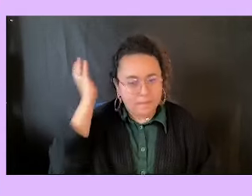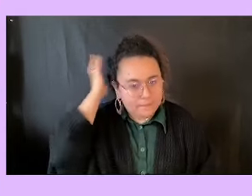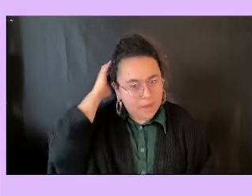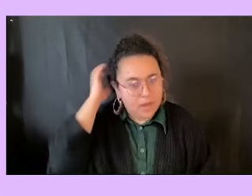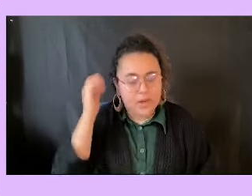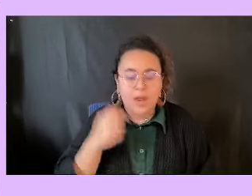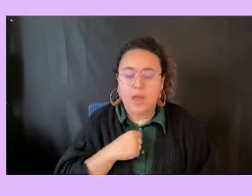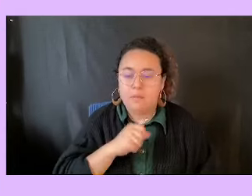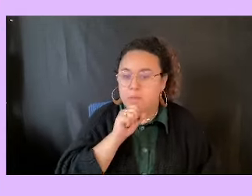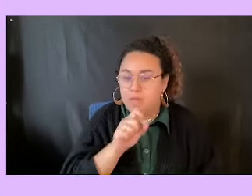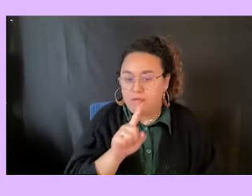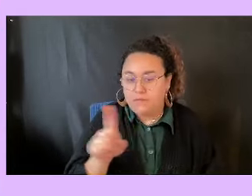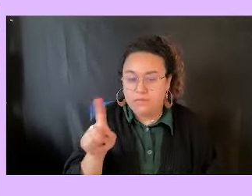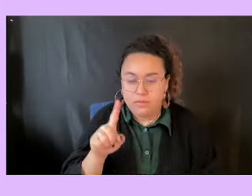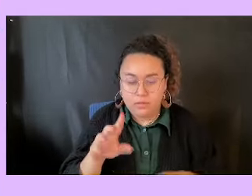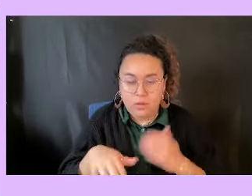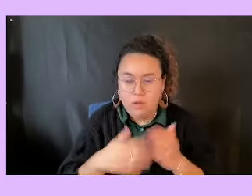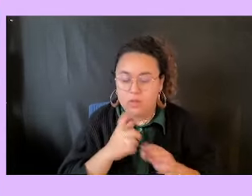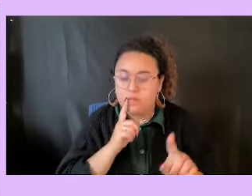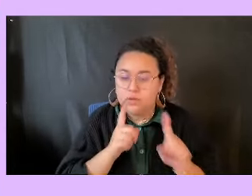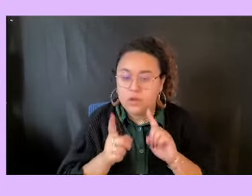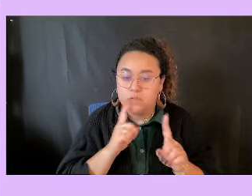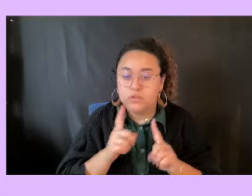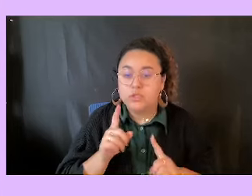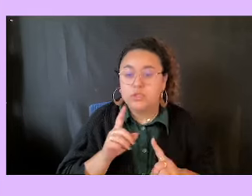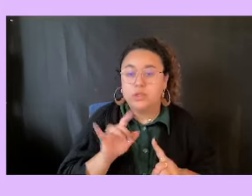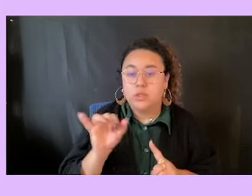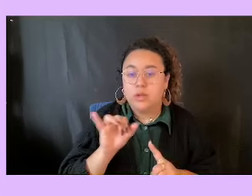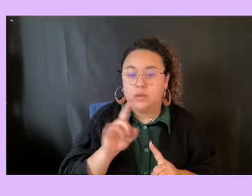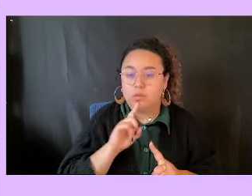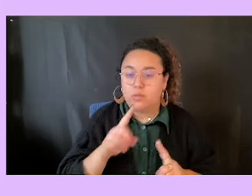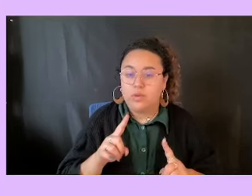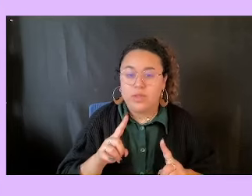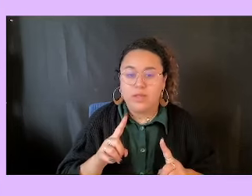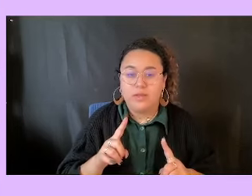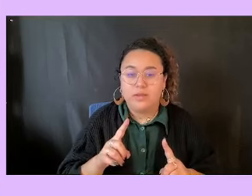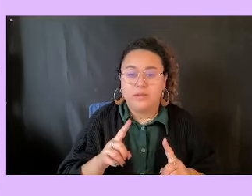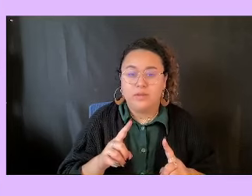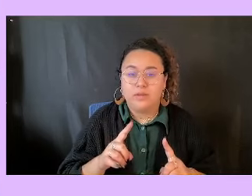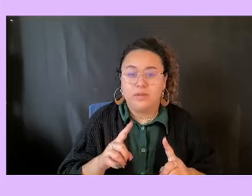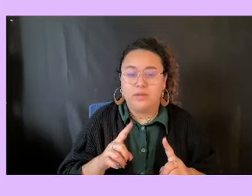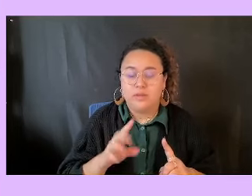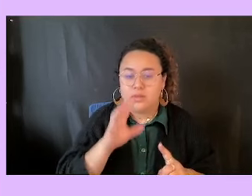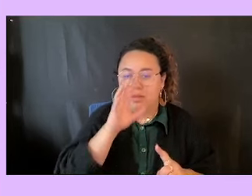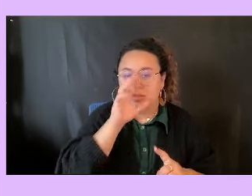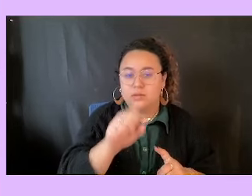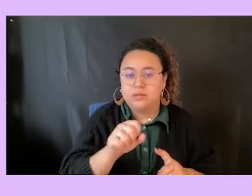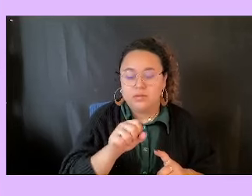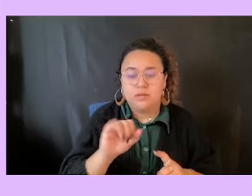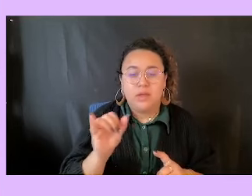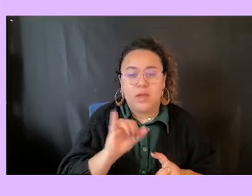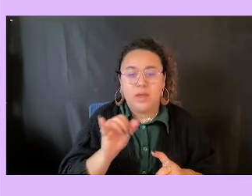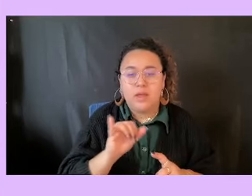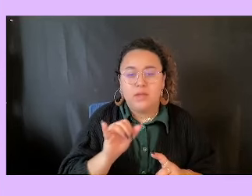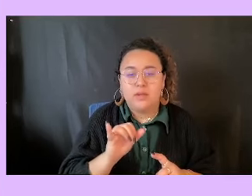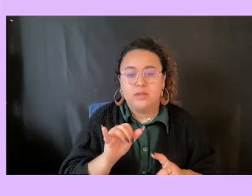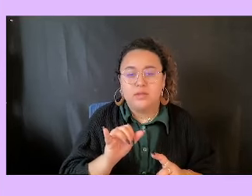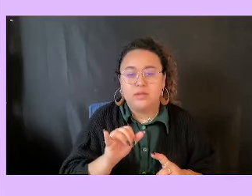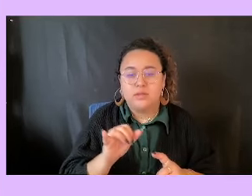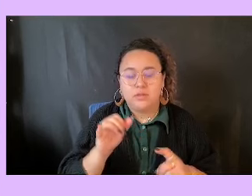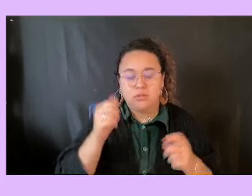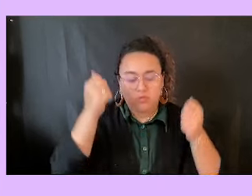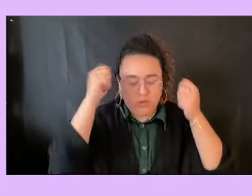I'm loving all of this conversation, and I'm so just captivated and really sitting with this